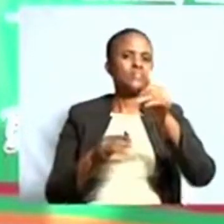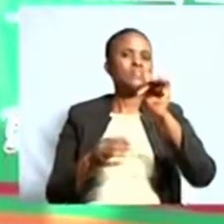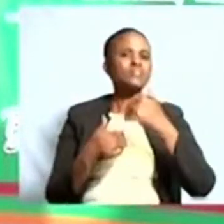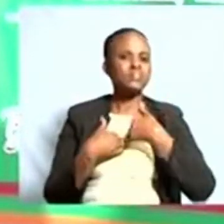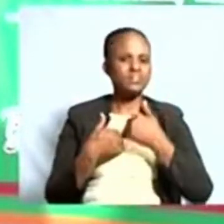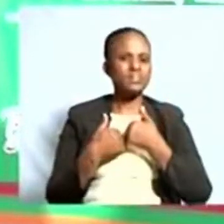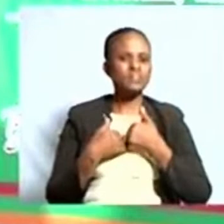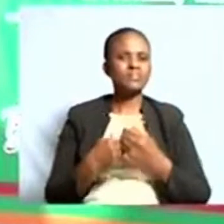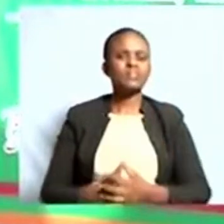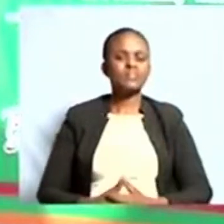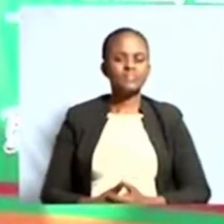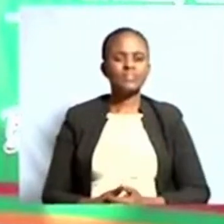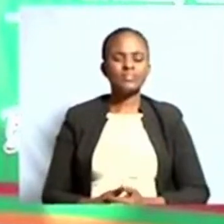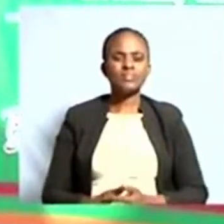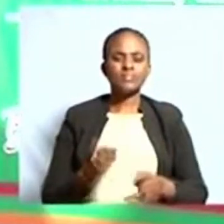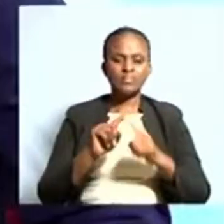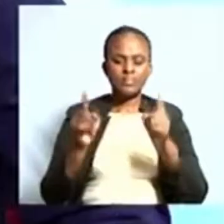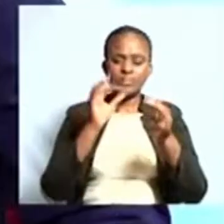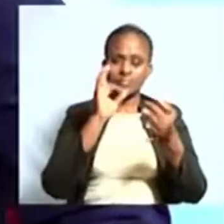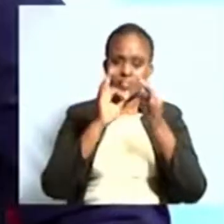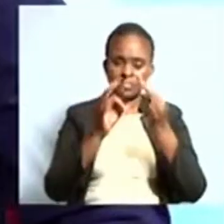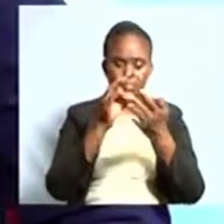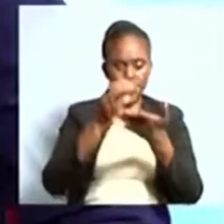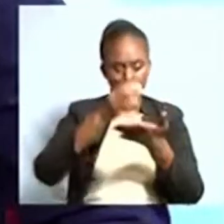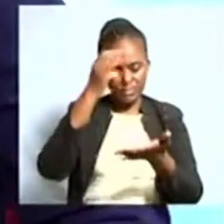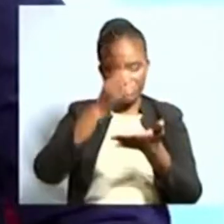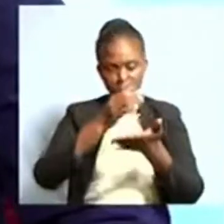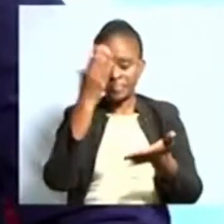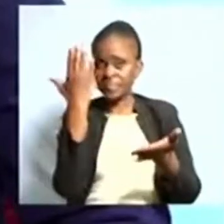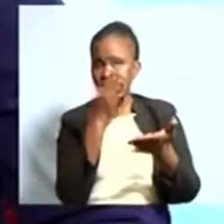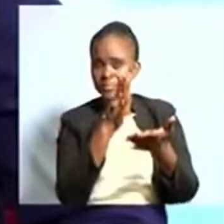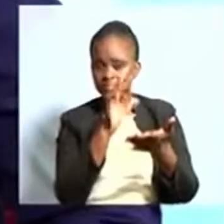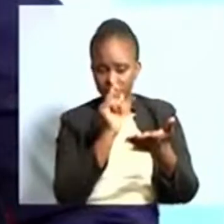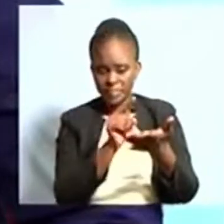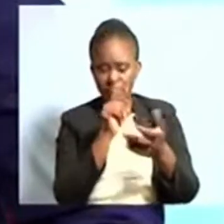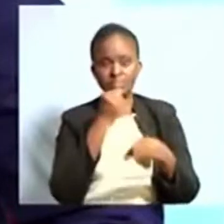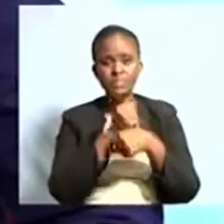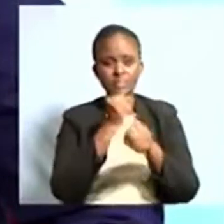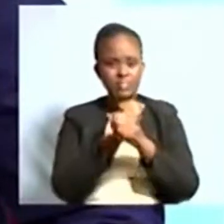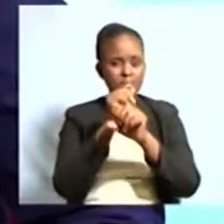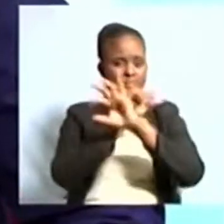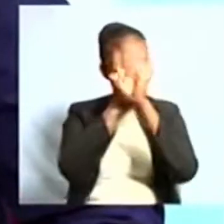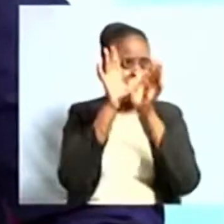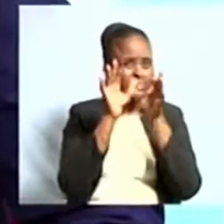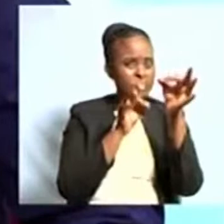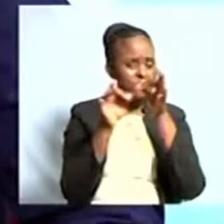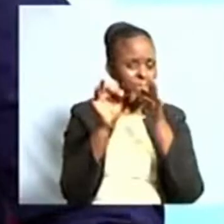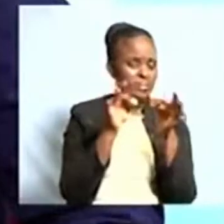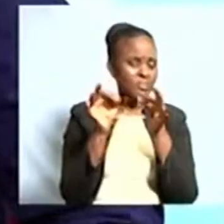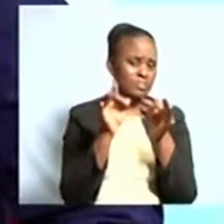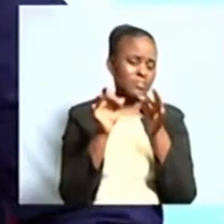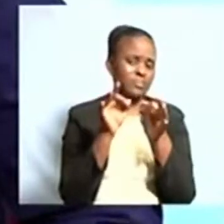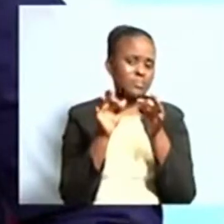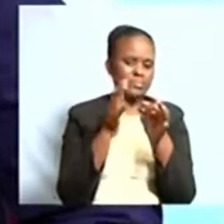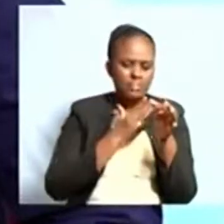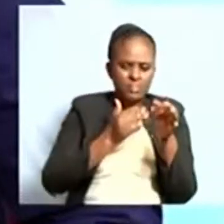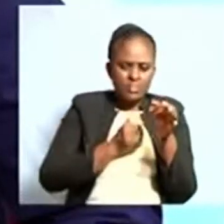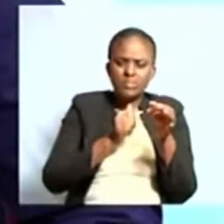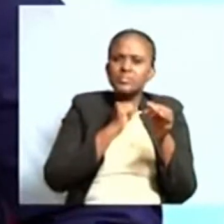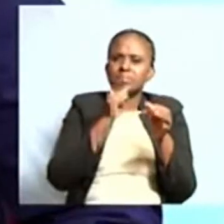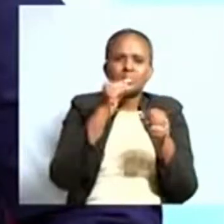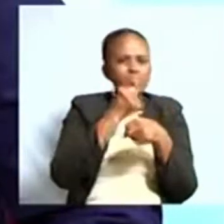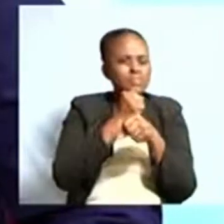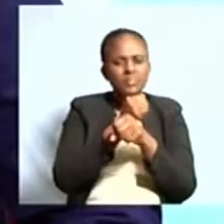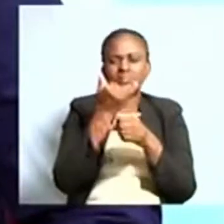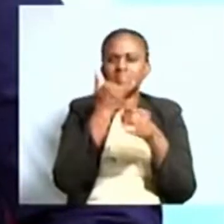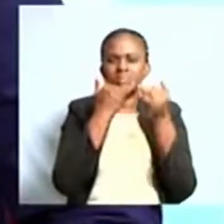unit. But if the bottle as it is, as making it as a point of reference, I don't alter anything,